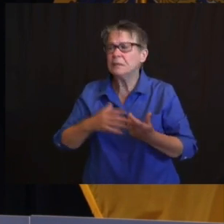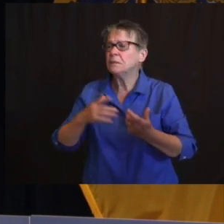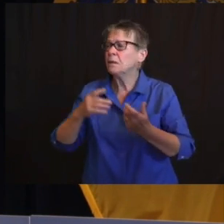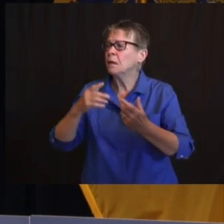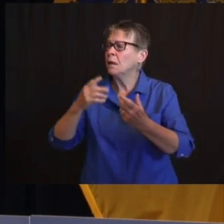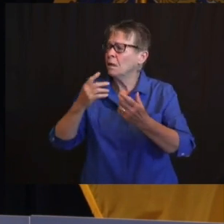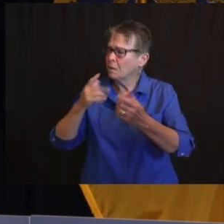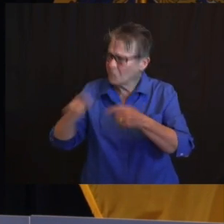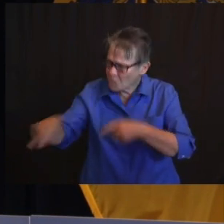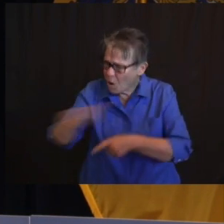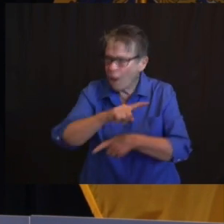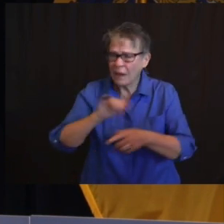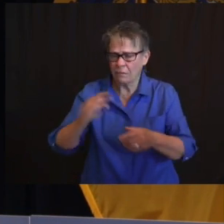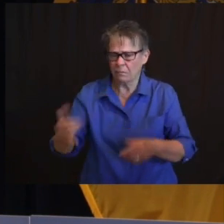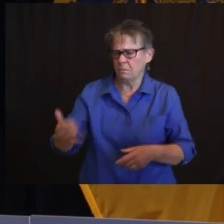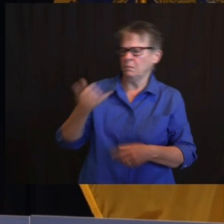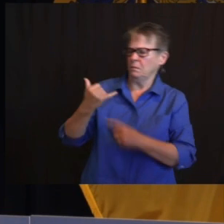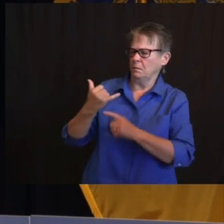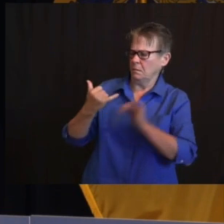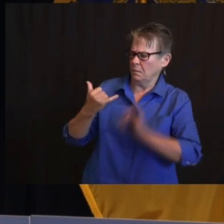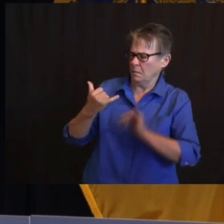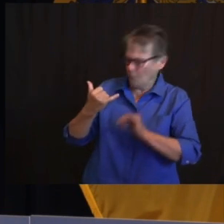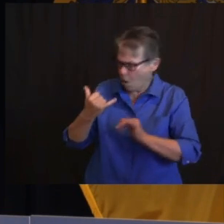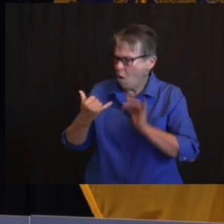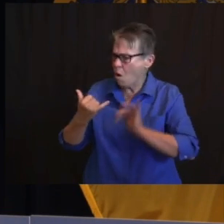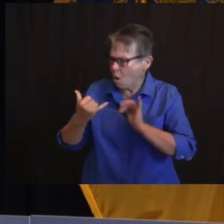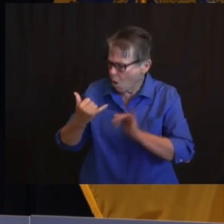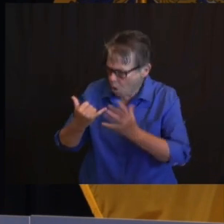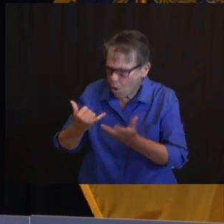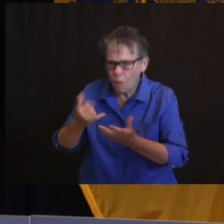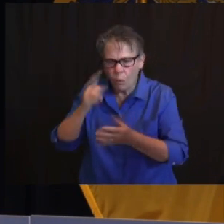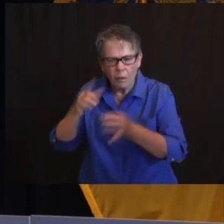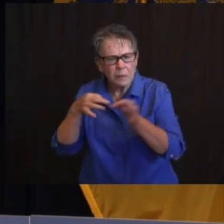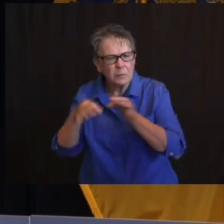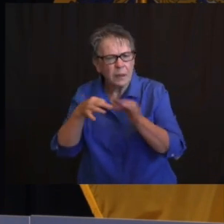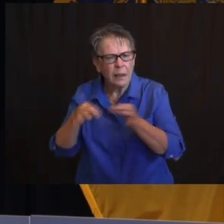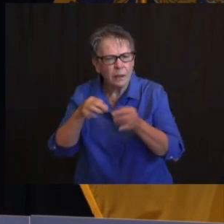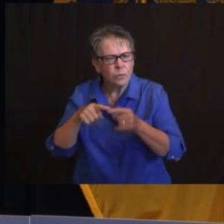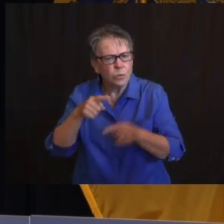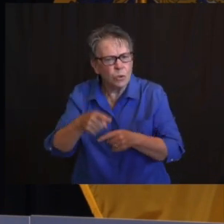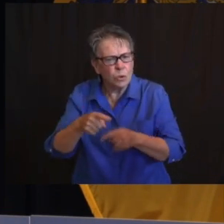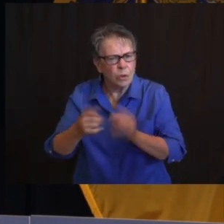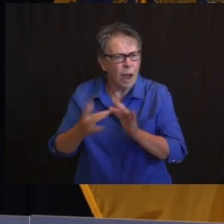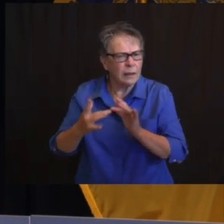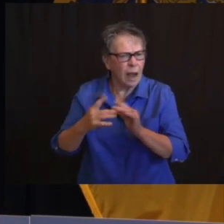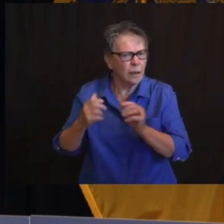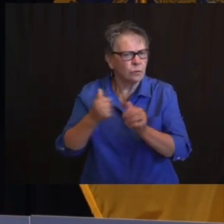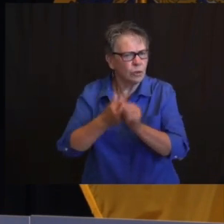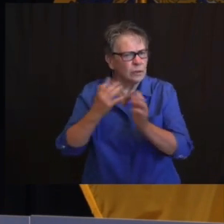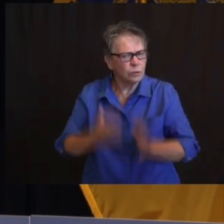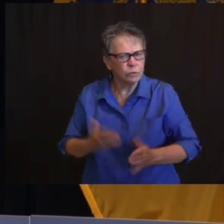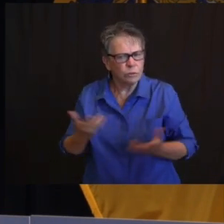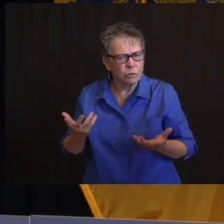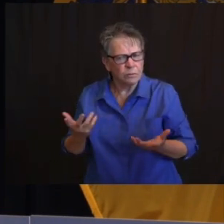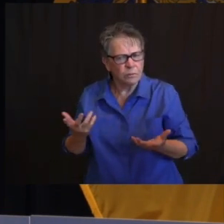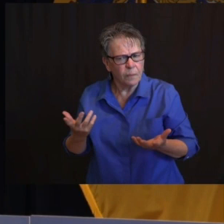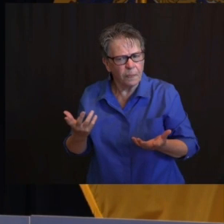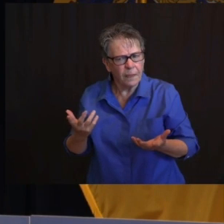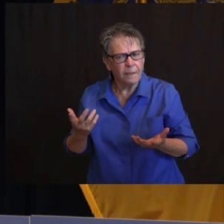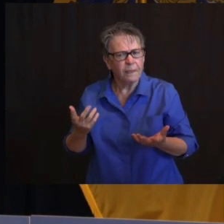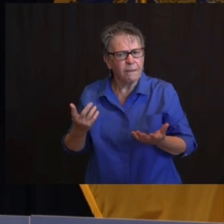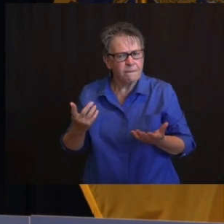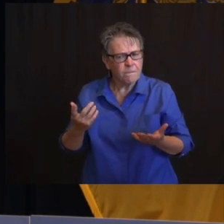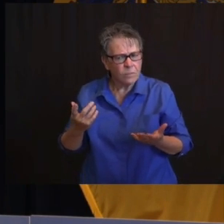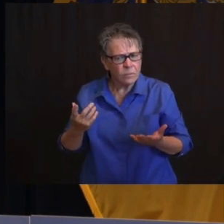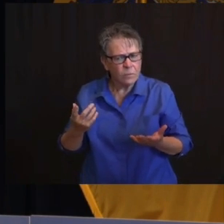virus. You may have been in close contact with someone who may have tested positive, and we just want to check up on you. Your